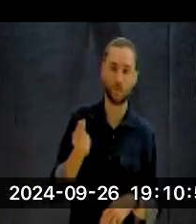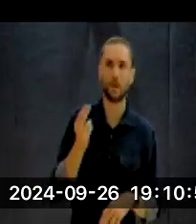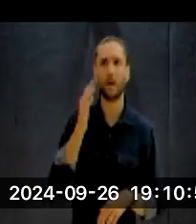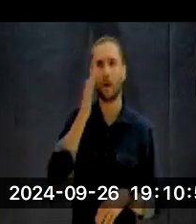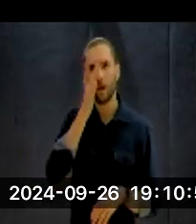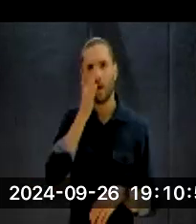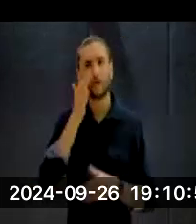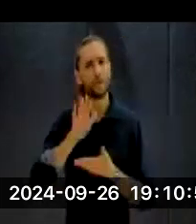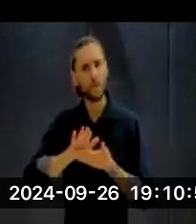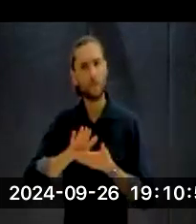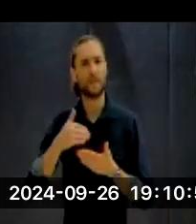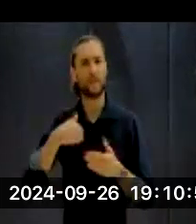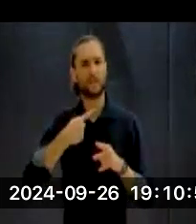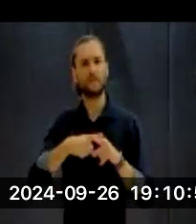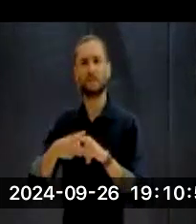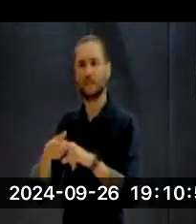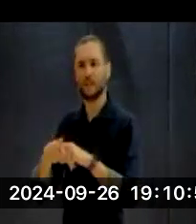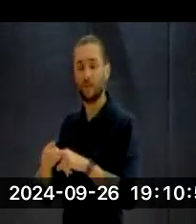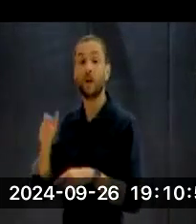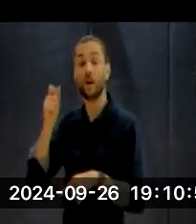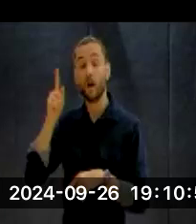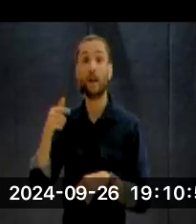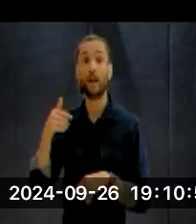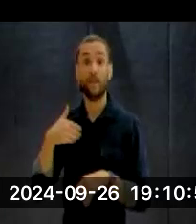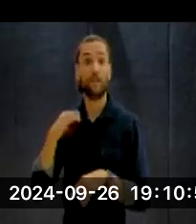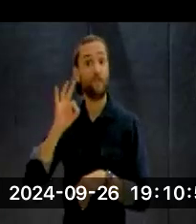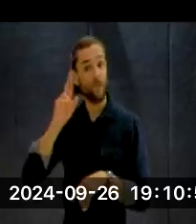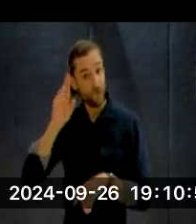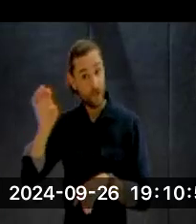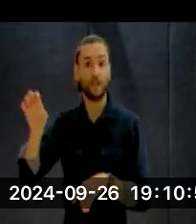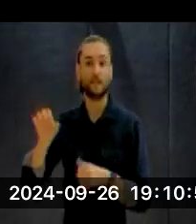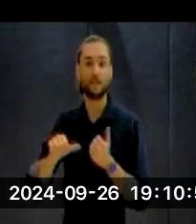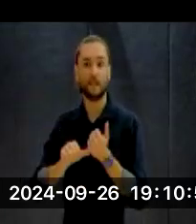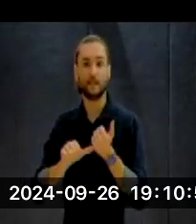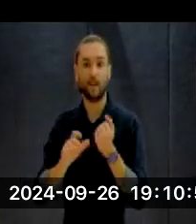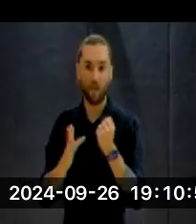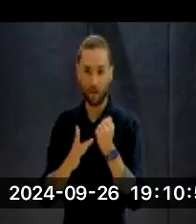are available. There's free assistive technology that could be easily given to